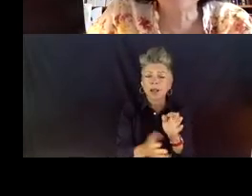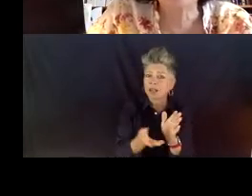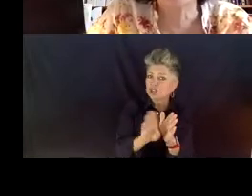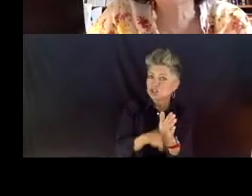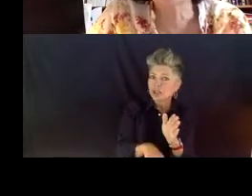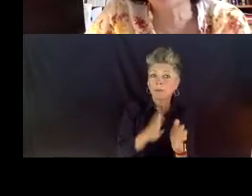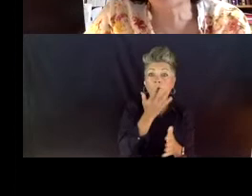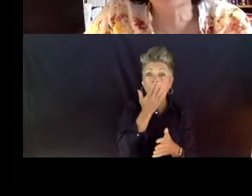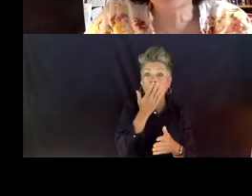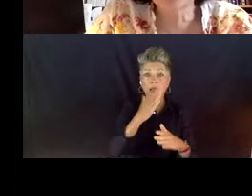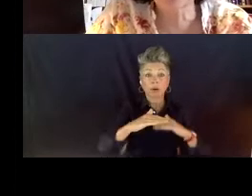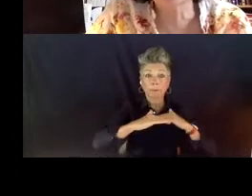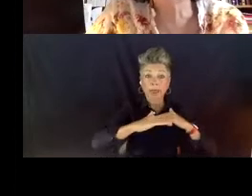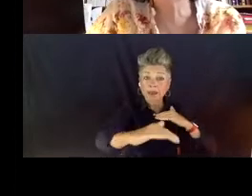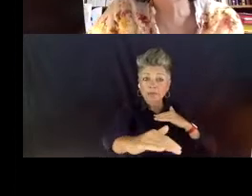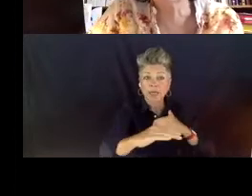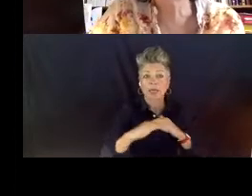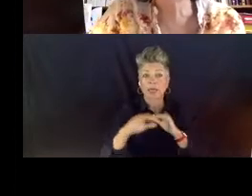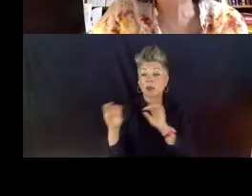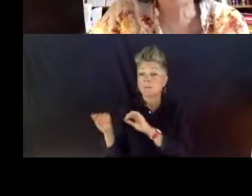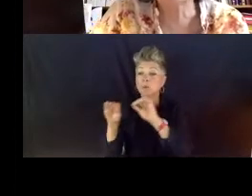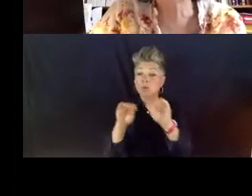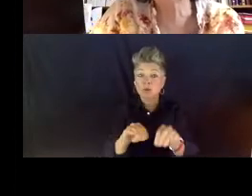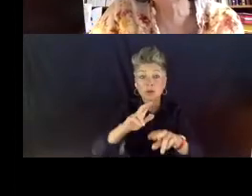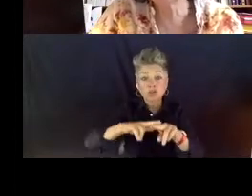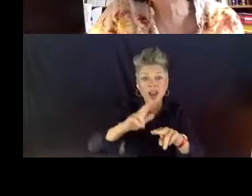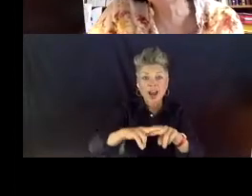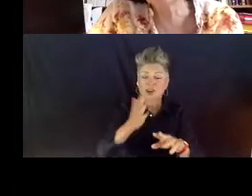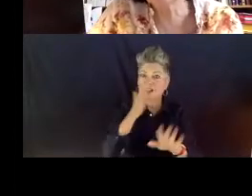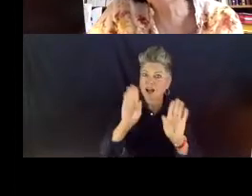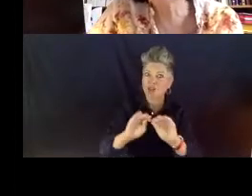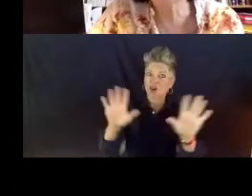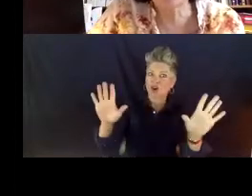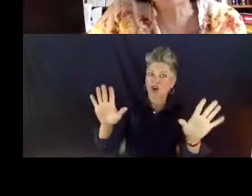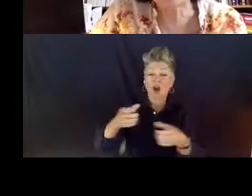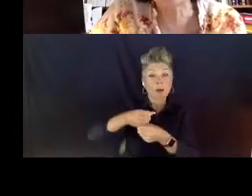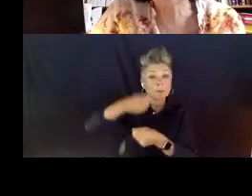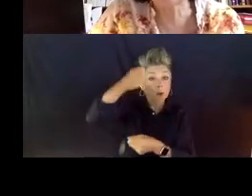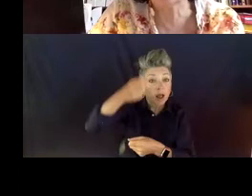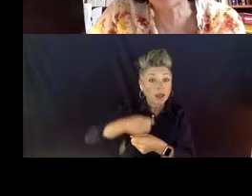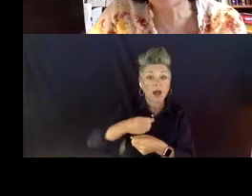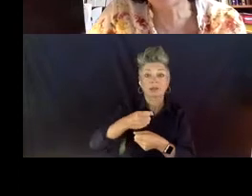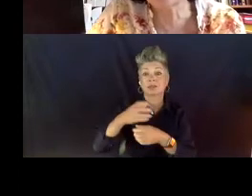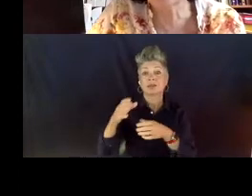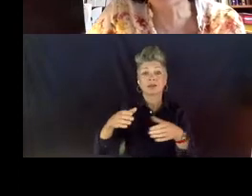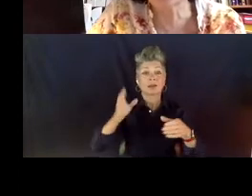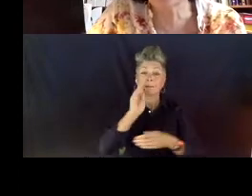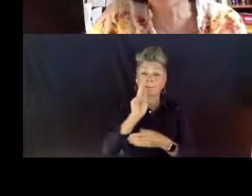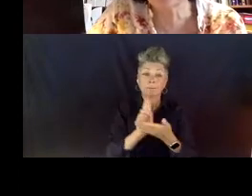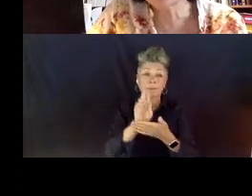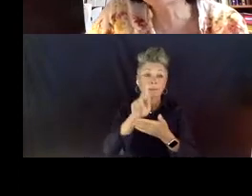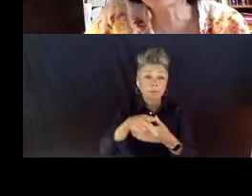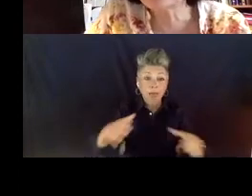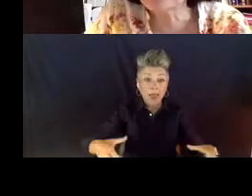colored pavement, movable, colorful chairs, umbrellas, planters, bike lanes. Collaboration with community